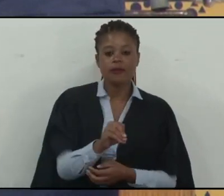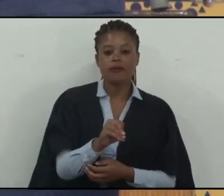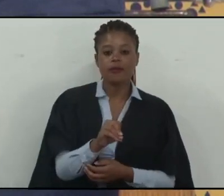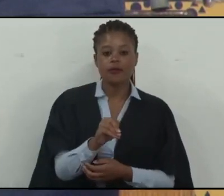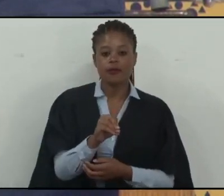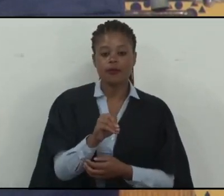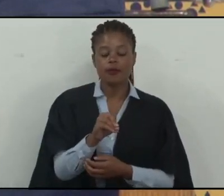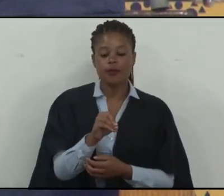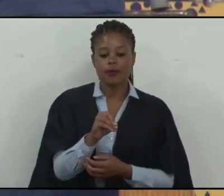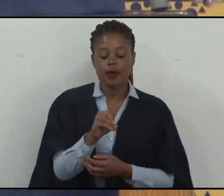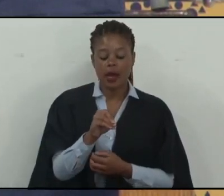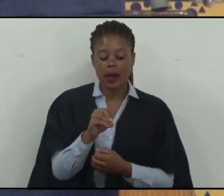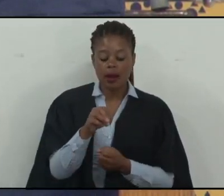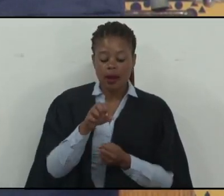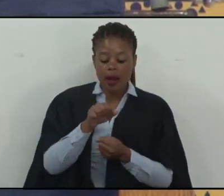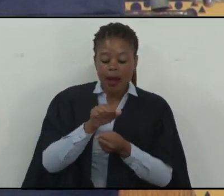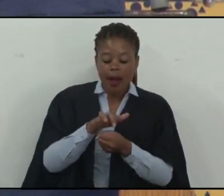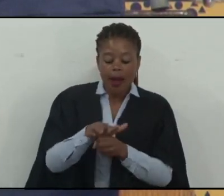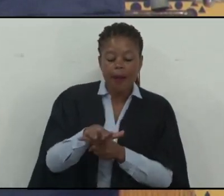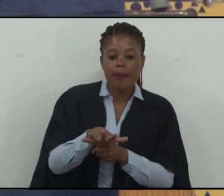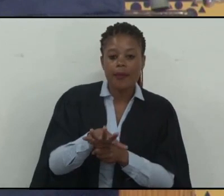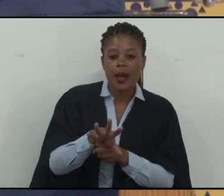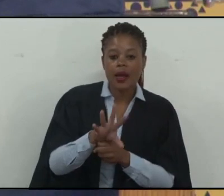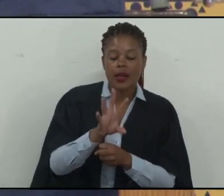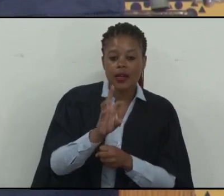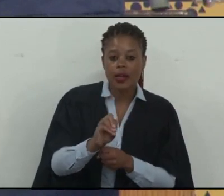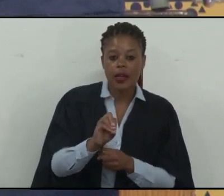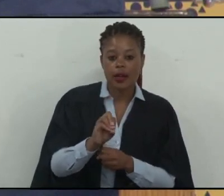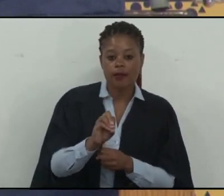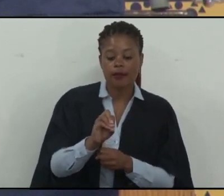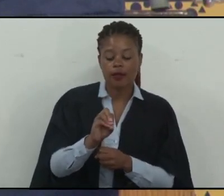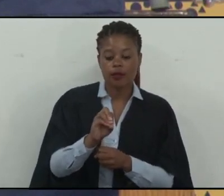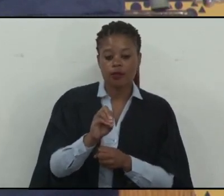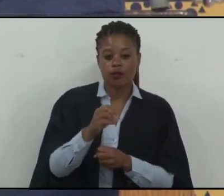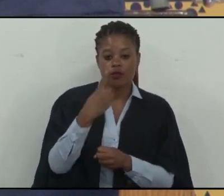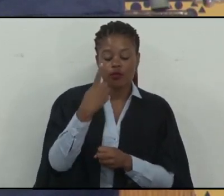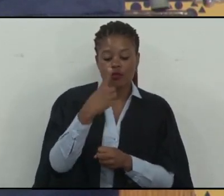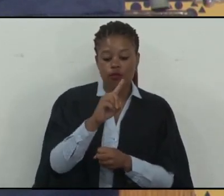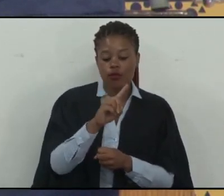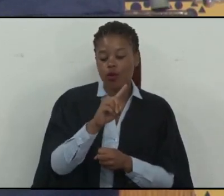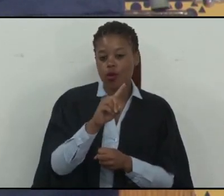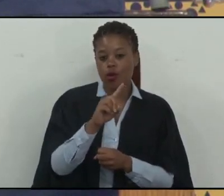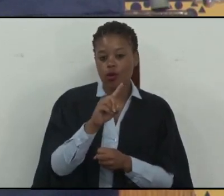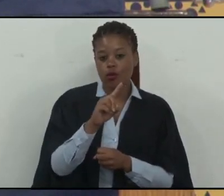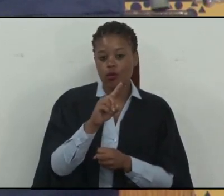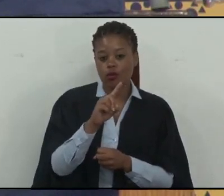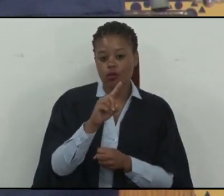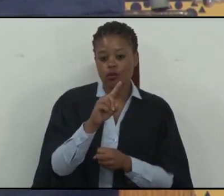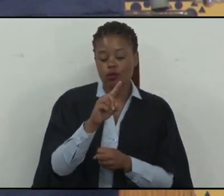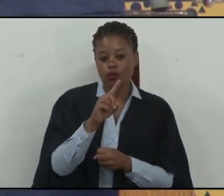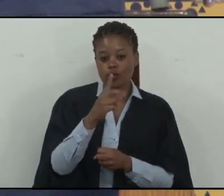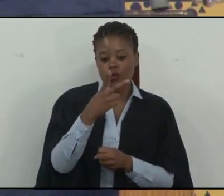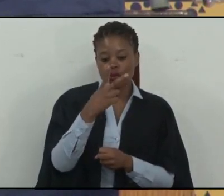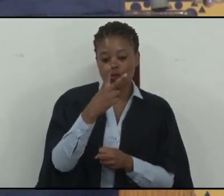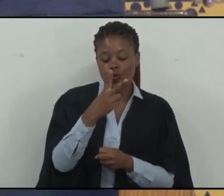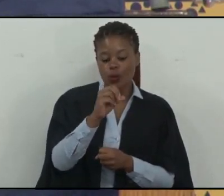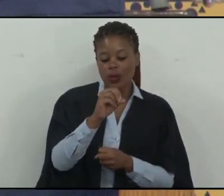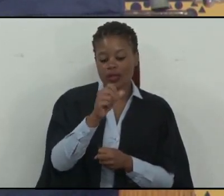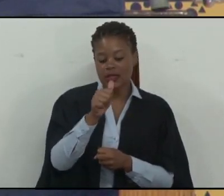direct implications for Agenda 2063 and Agenda